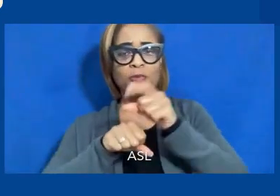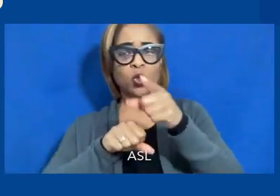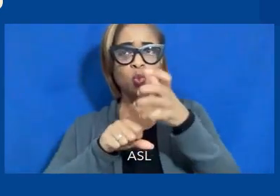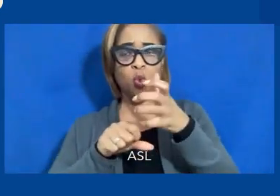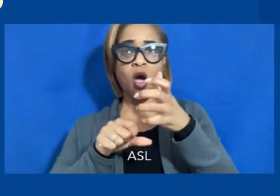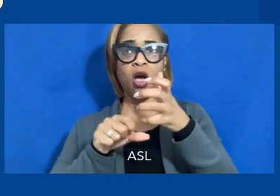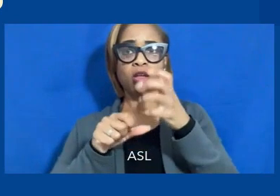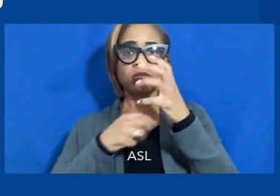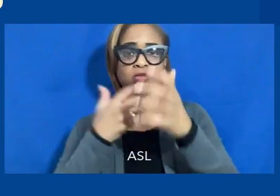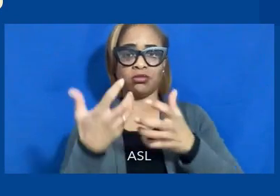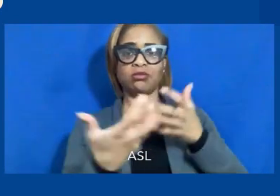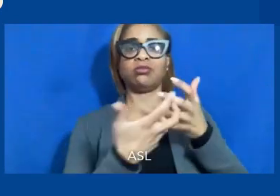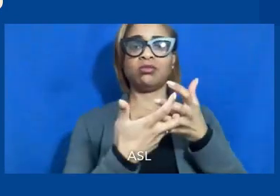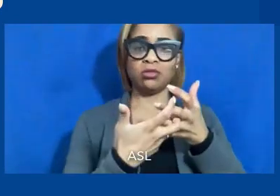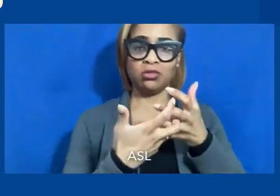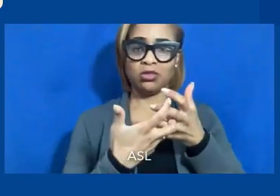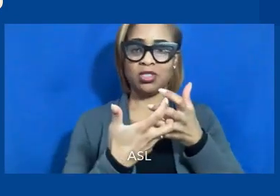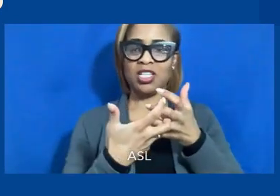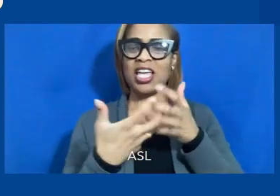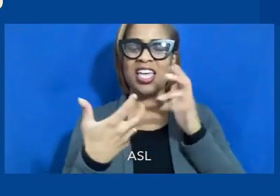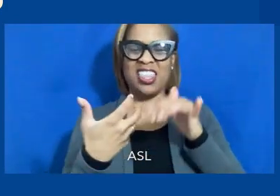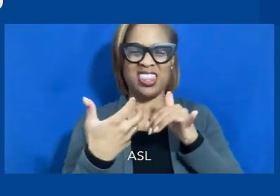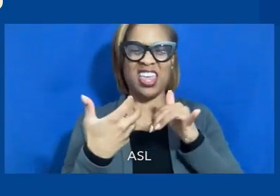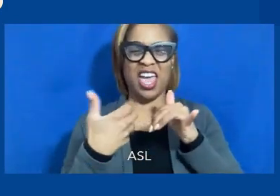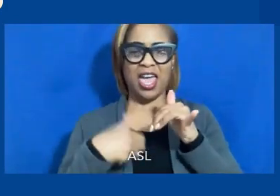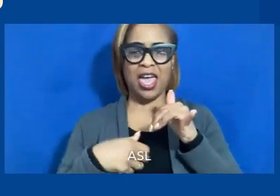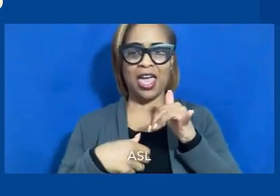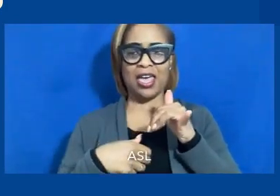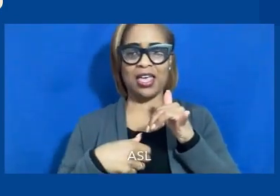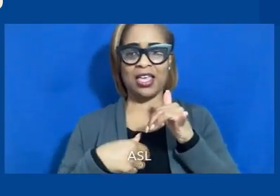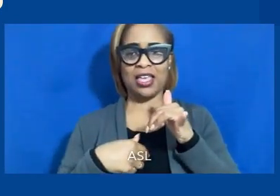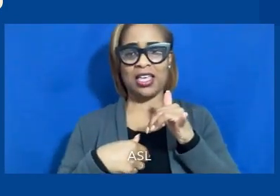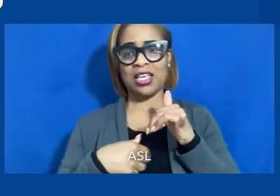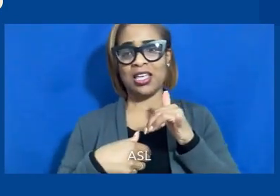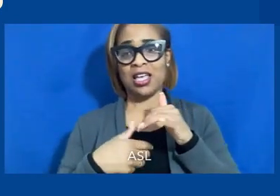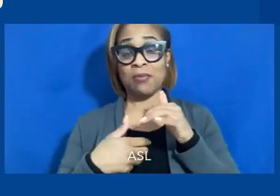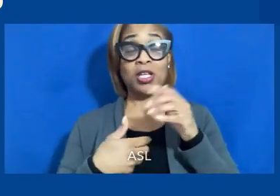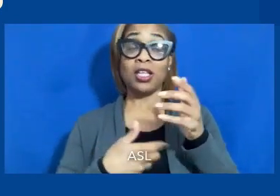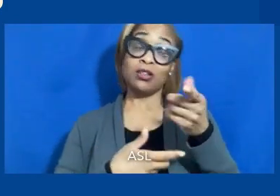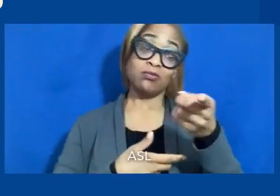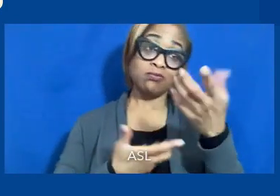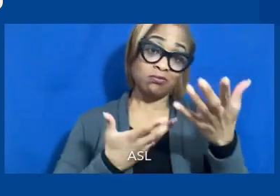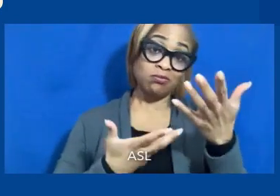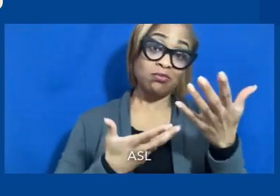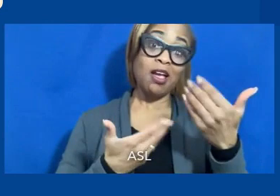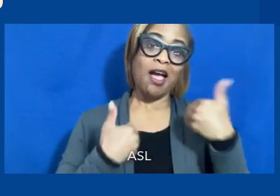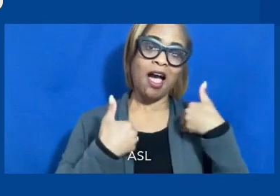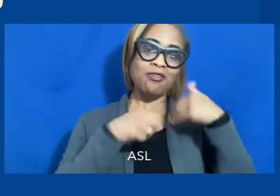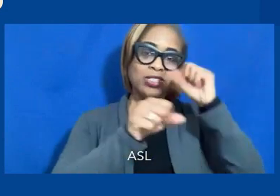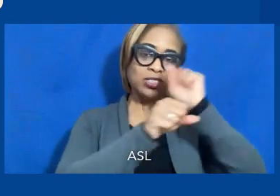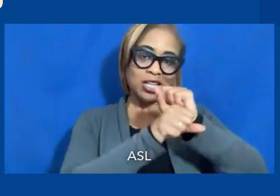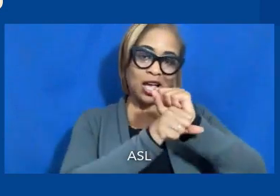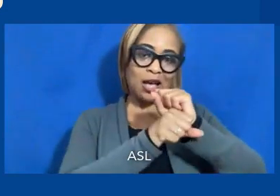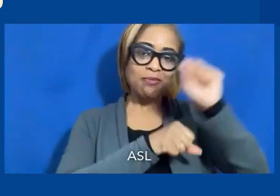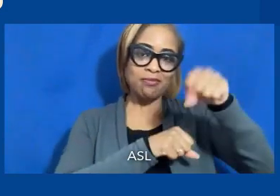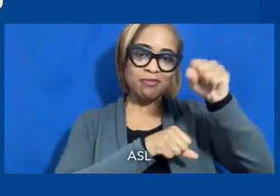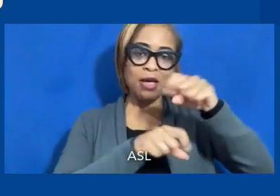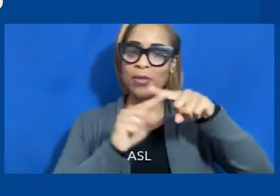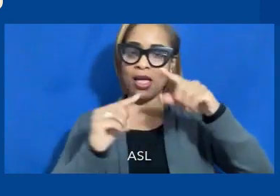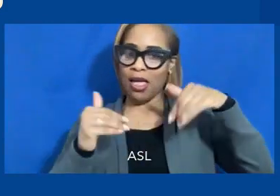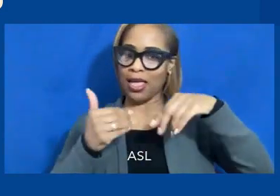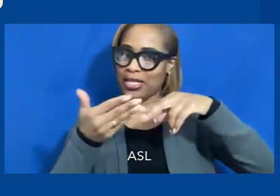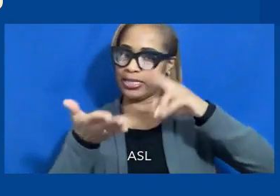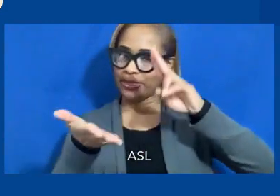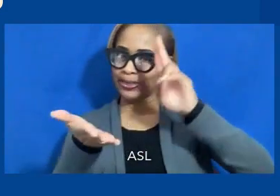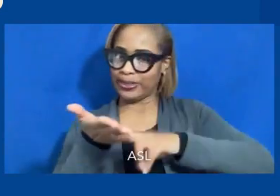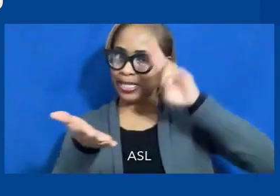And this is all kind of it's like you've probably gotten the job, but you haven't signed on the dotted line